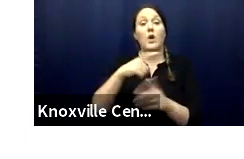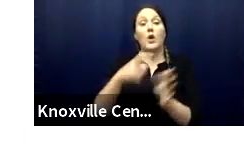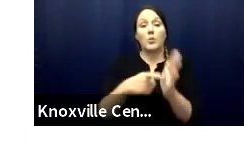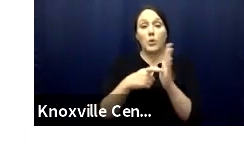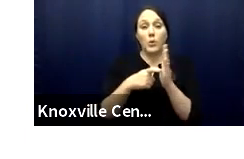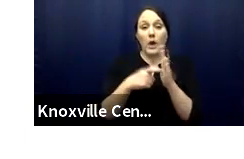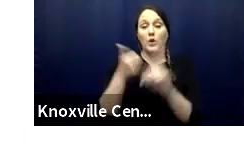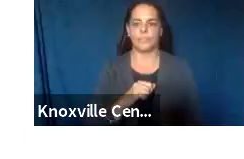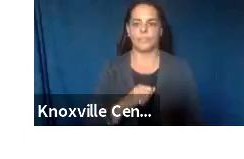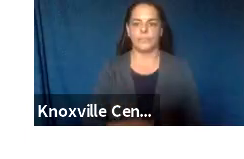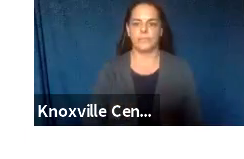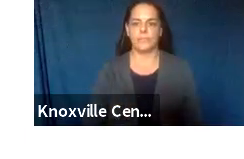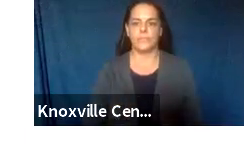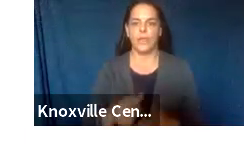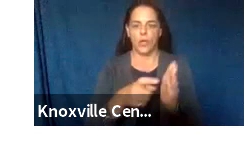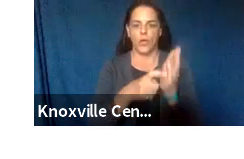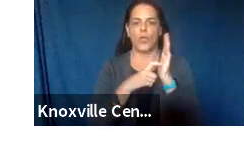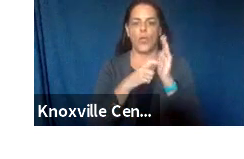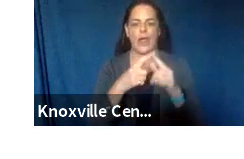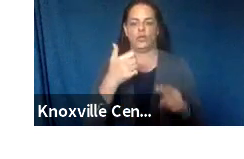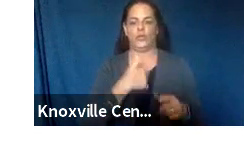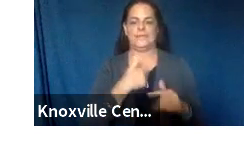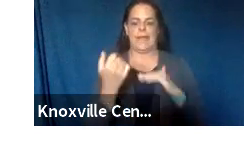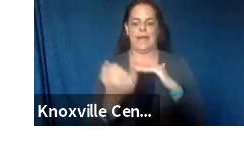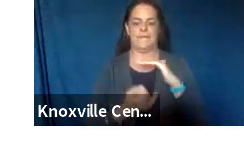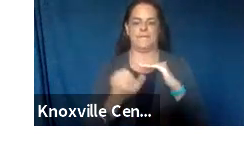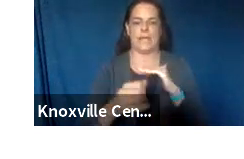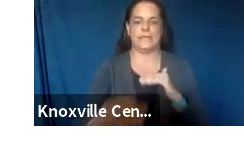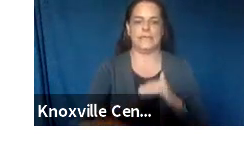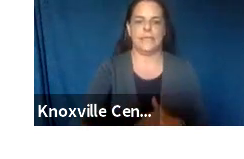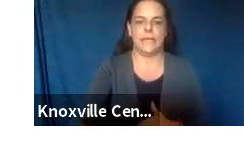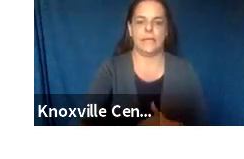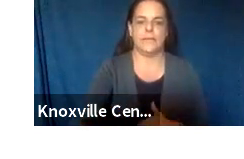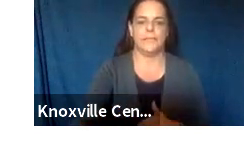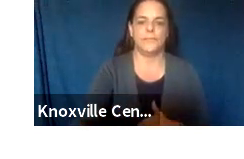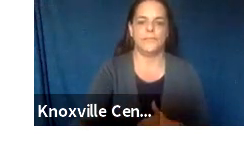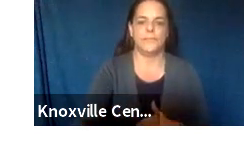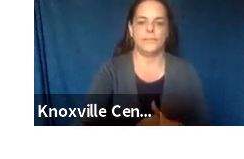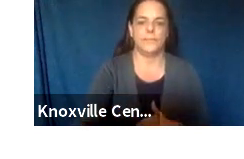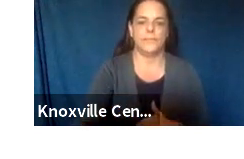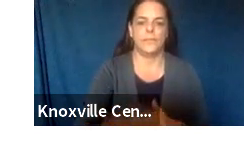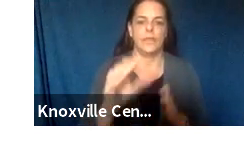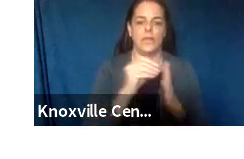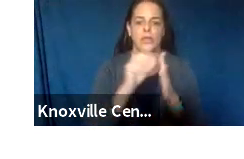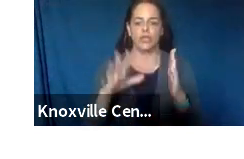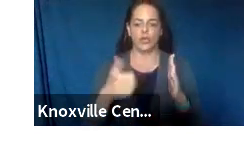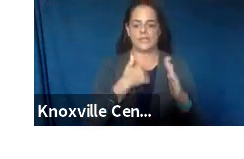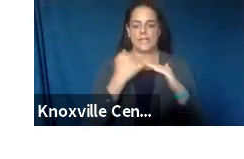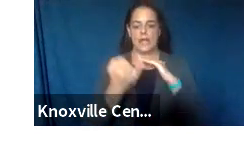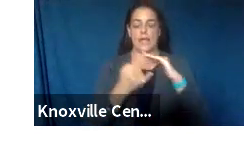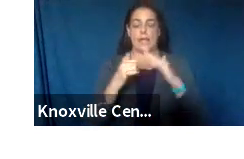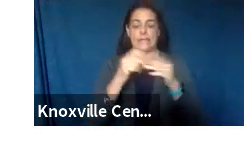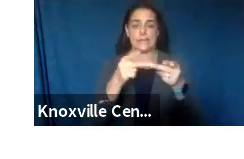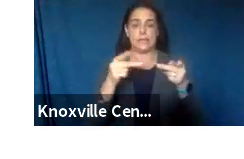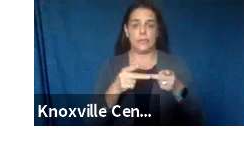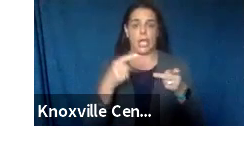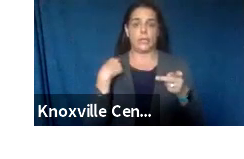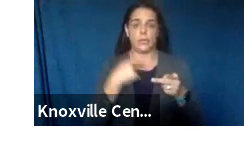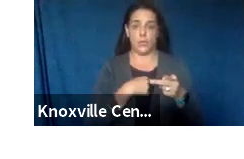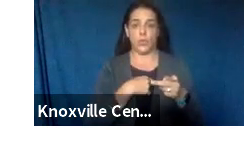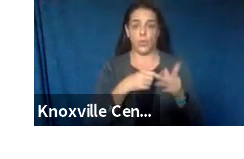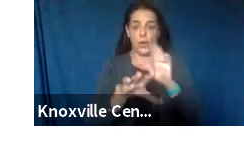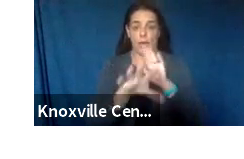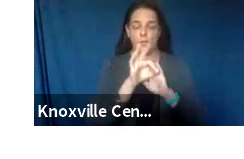self-isolate. Residential students self-isolate in space that we have designated or at home if they live within, a